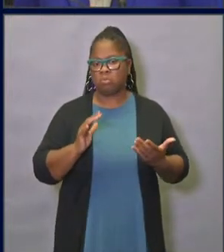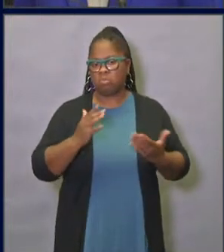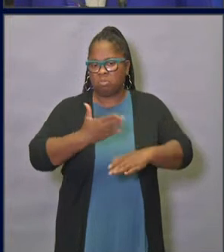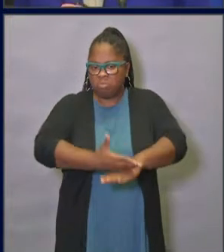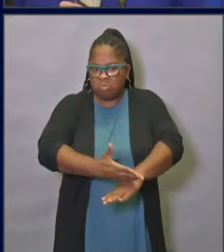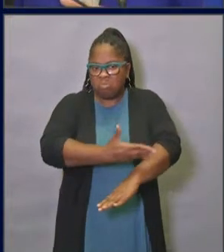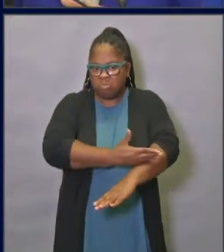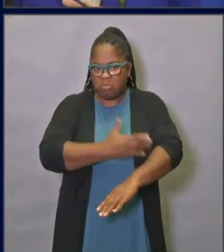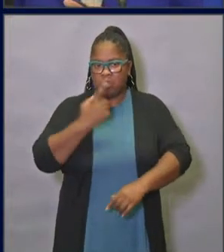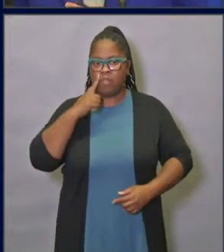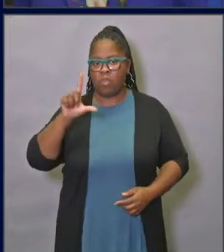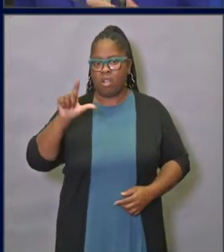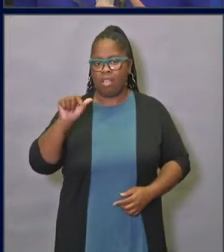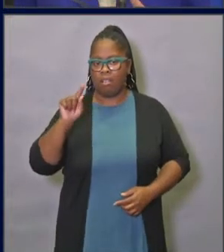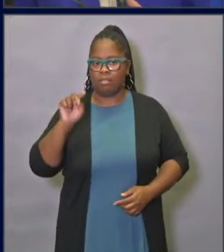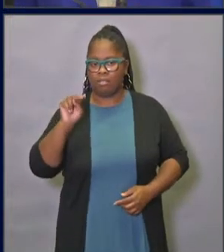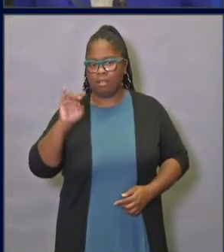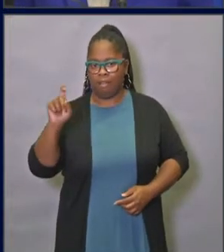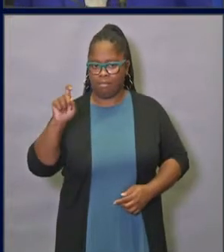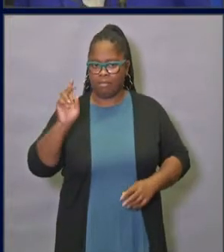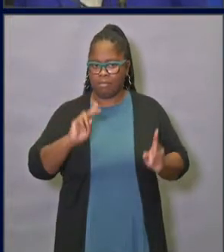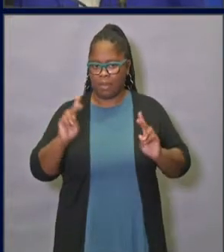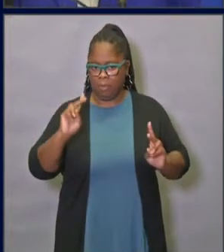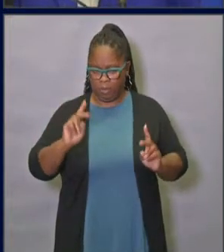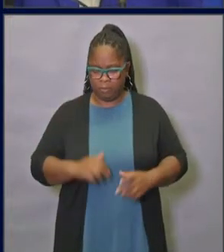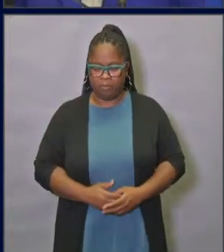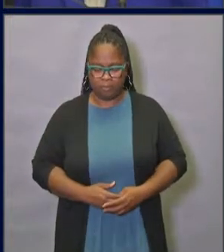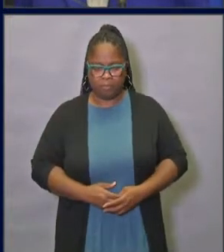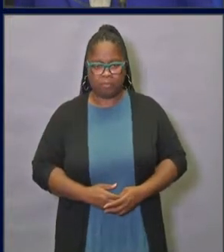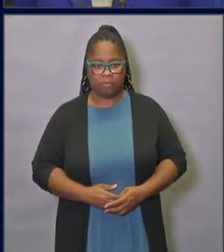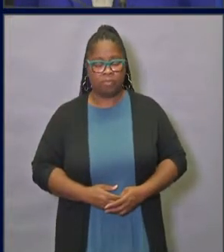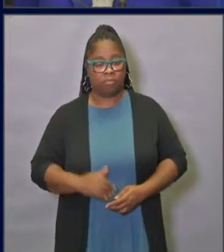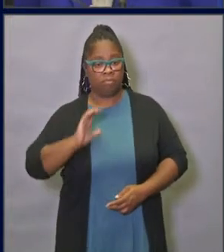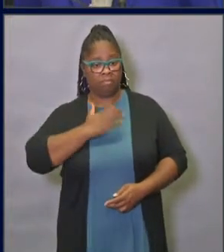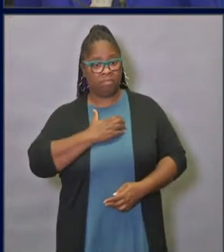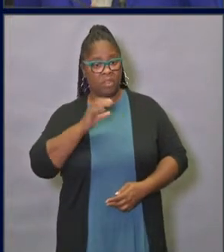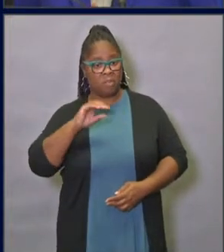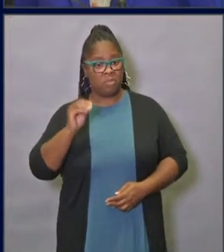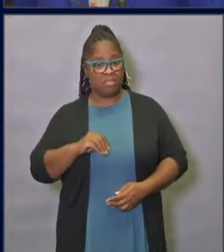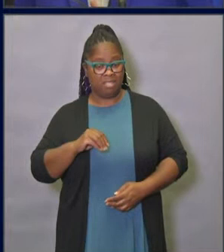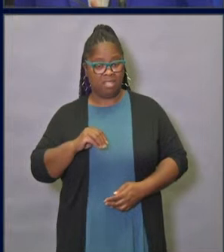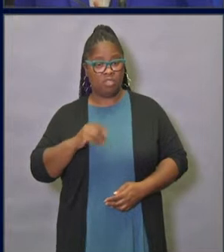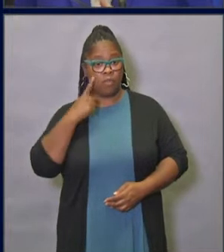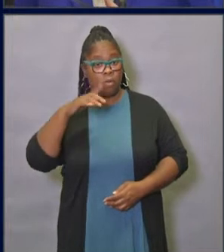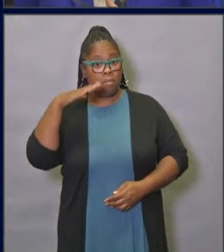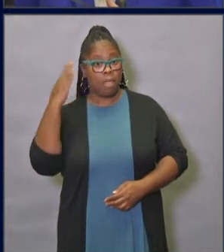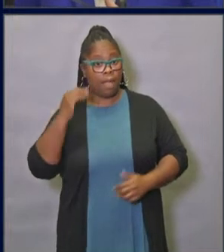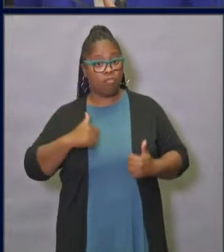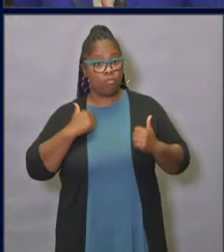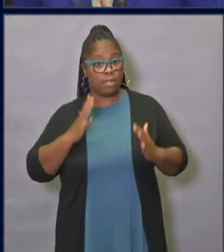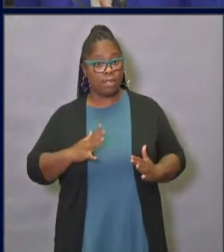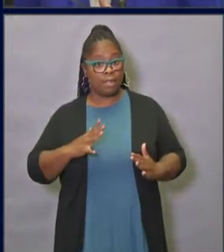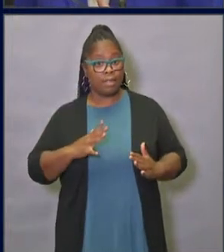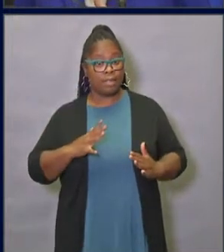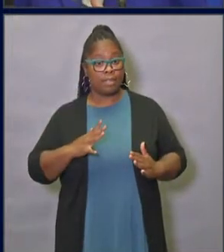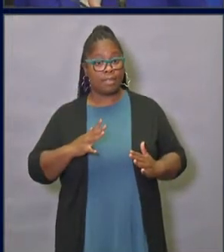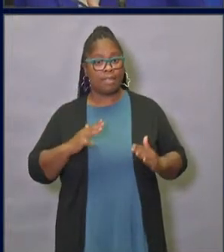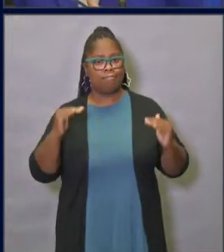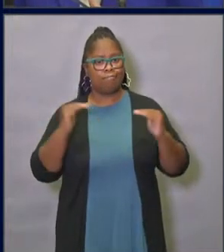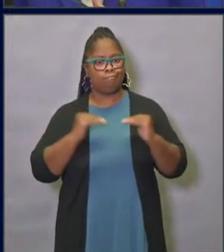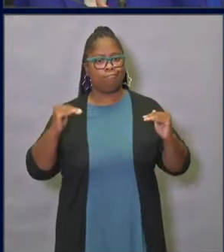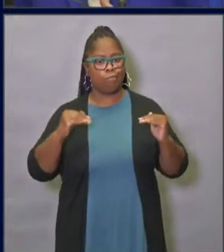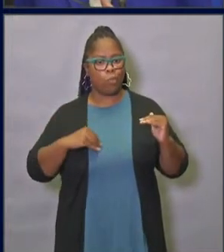the rate when compared to white people back in July. The case rate amongst black residents is now the same as that for